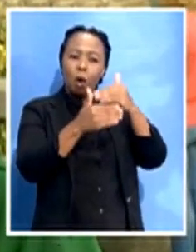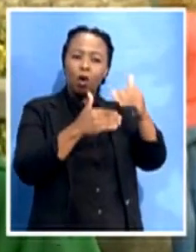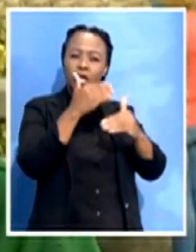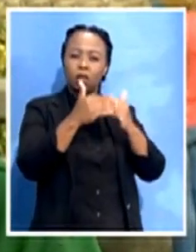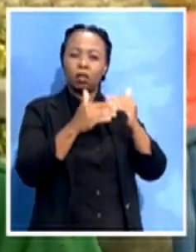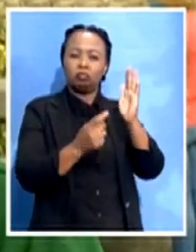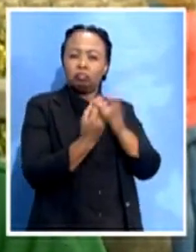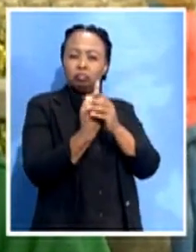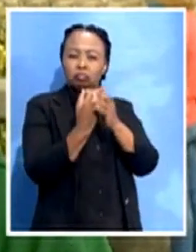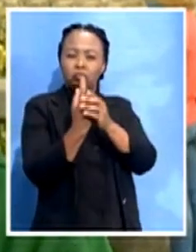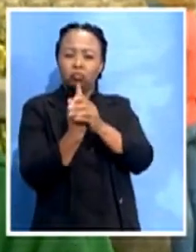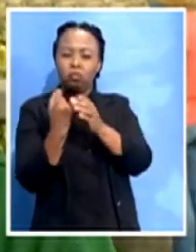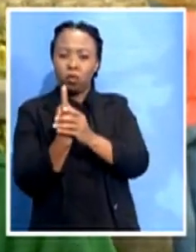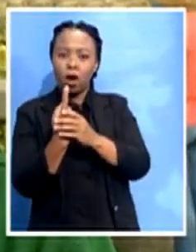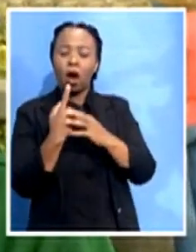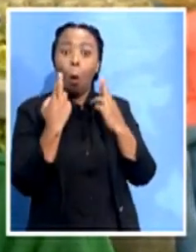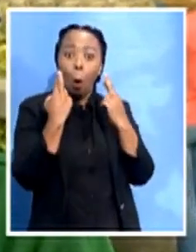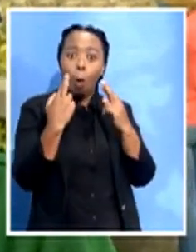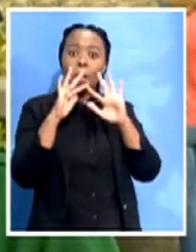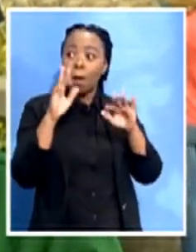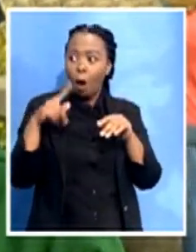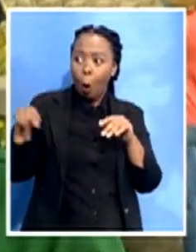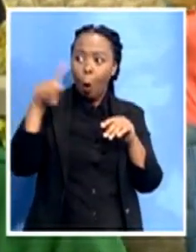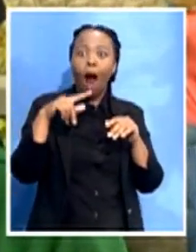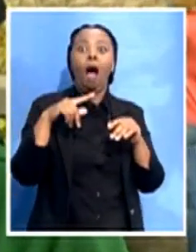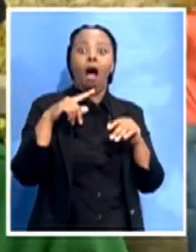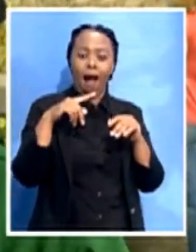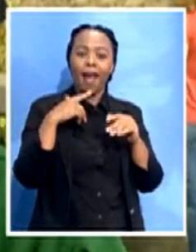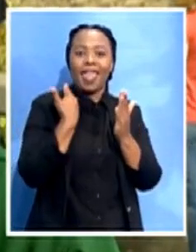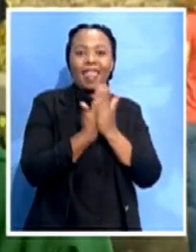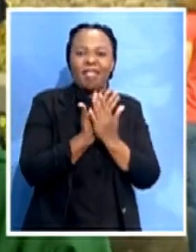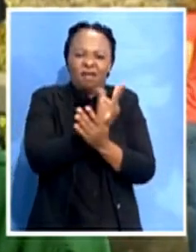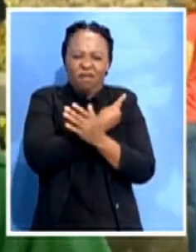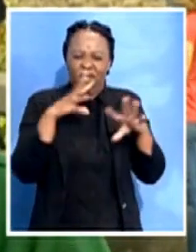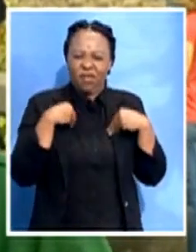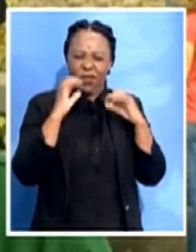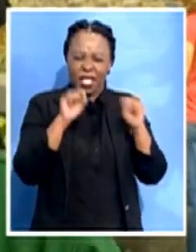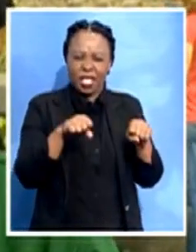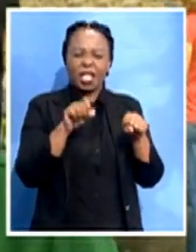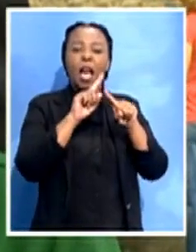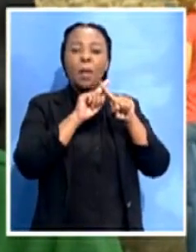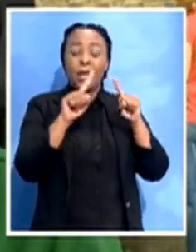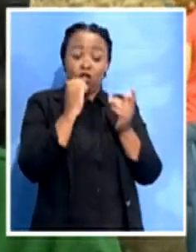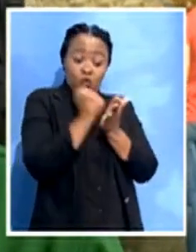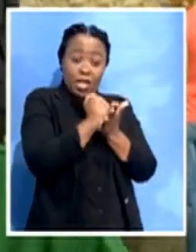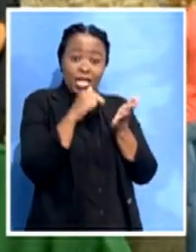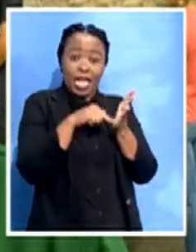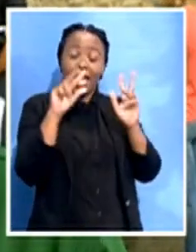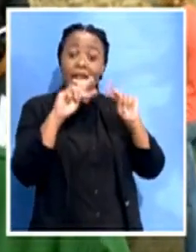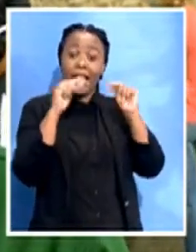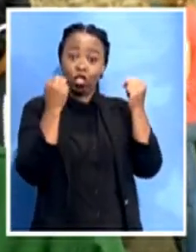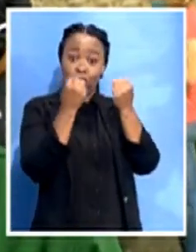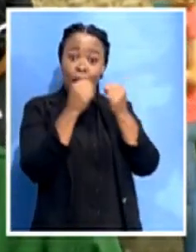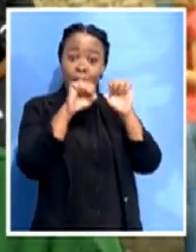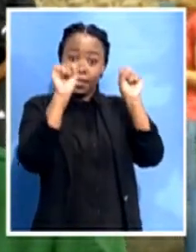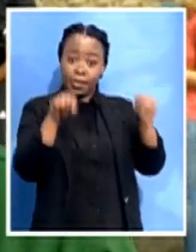to take the vaccination. In terms of registration, there is a national system, an electronic system for people to register. They get